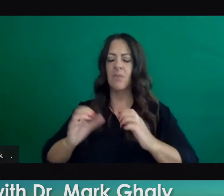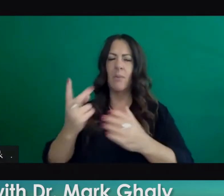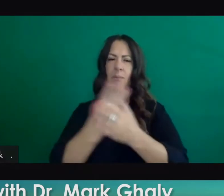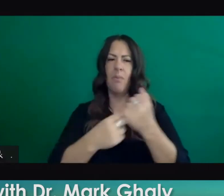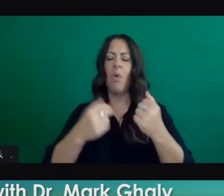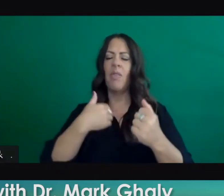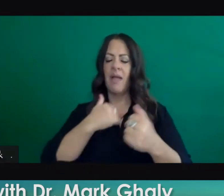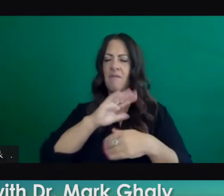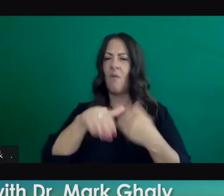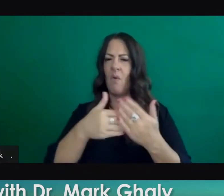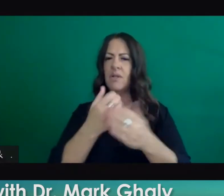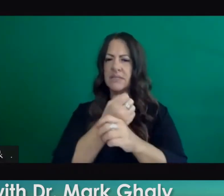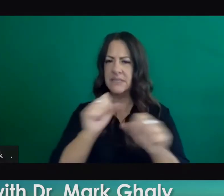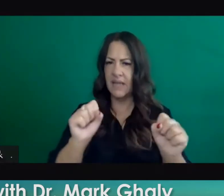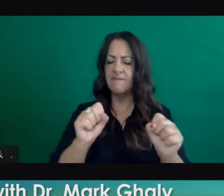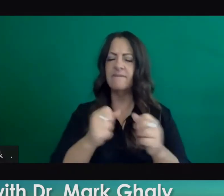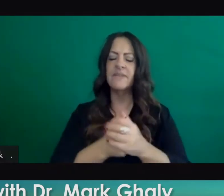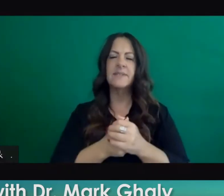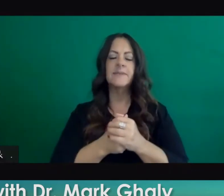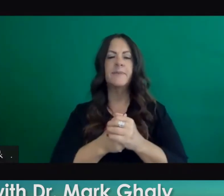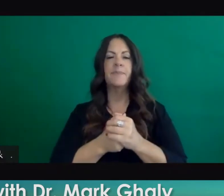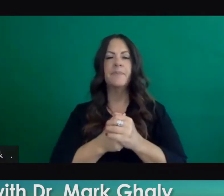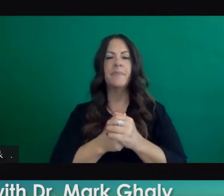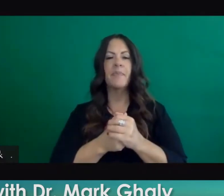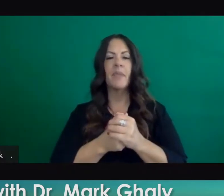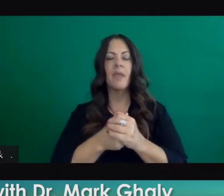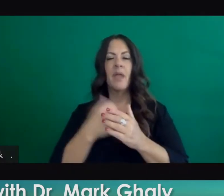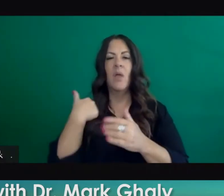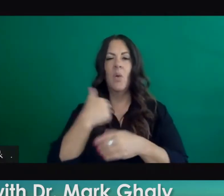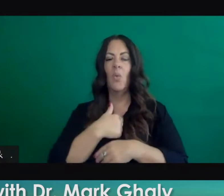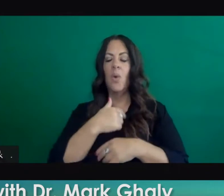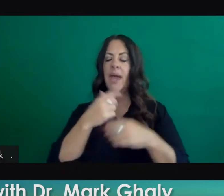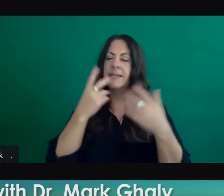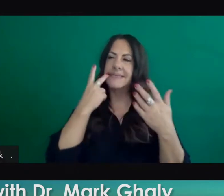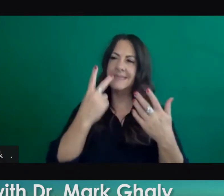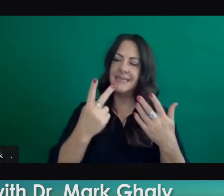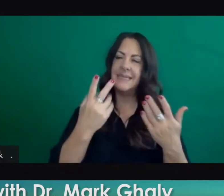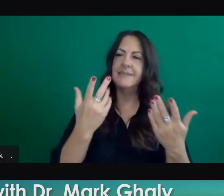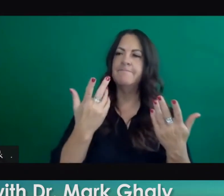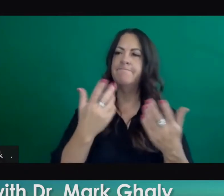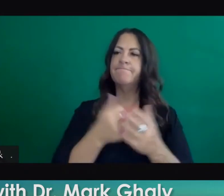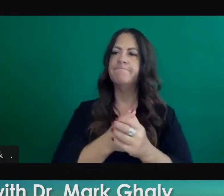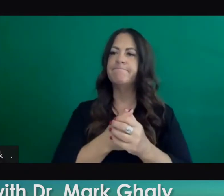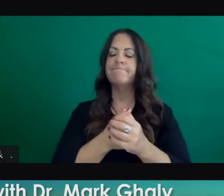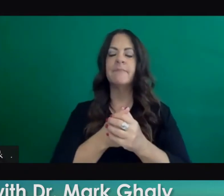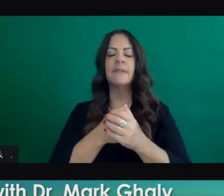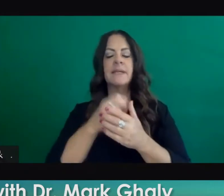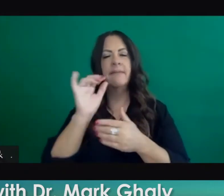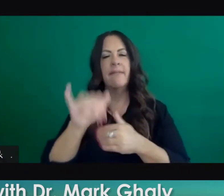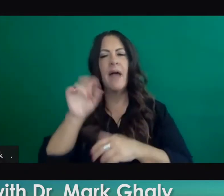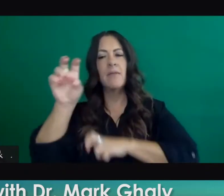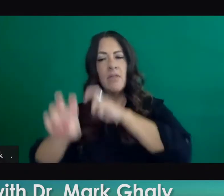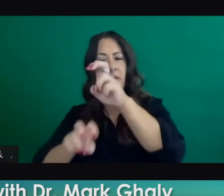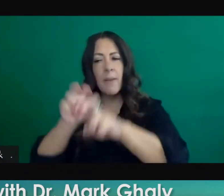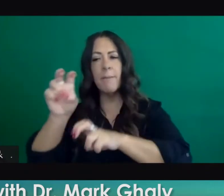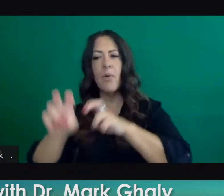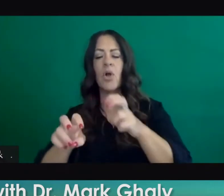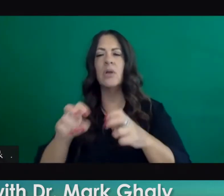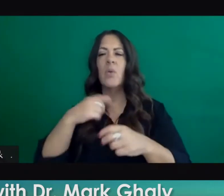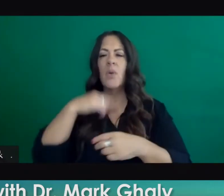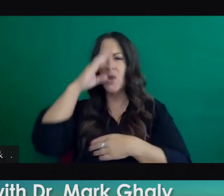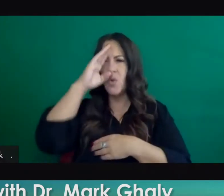they can be. But broader than that, really looking at the impact that the sector of theme parks really has on